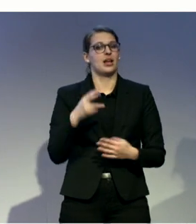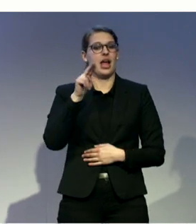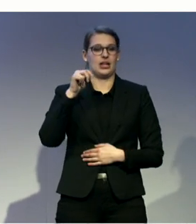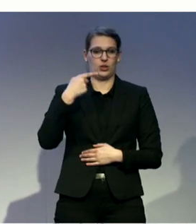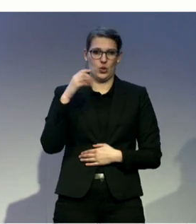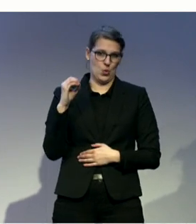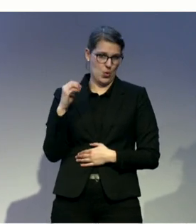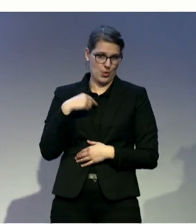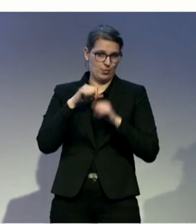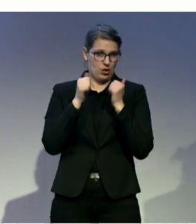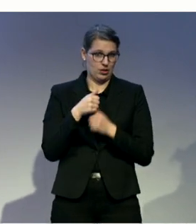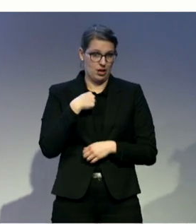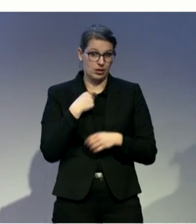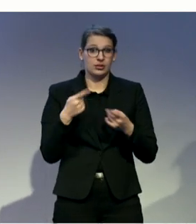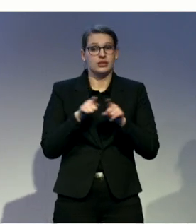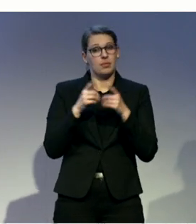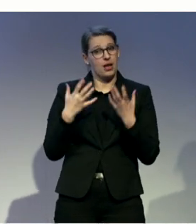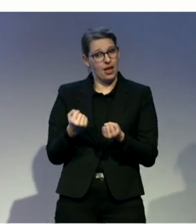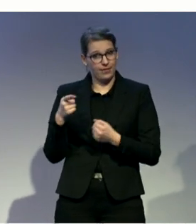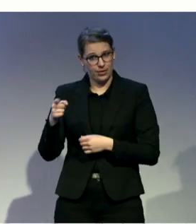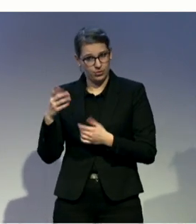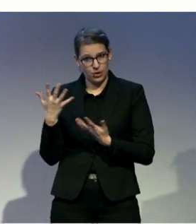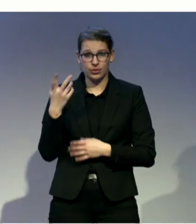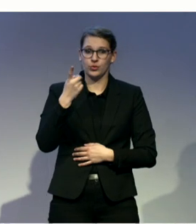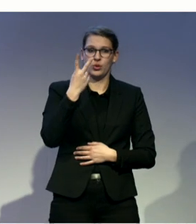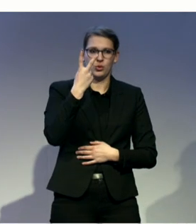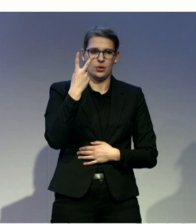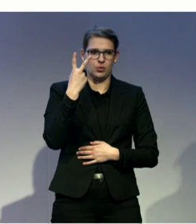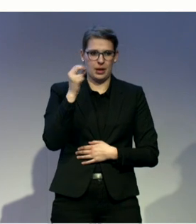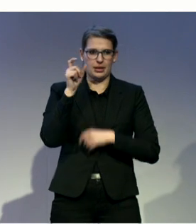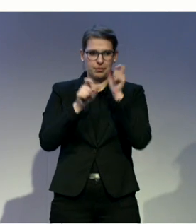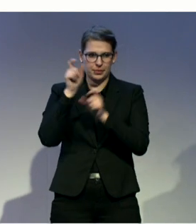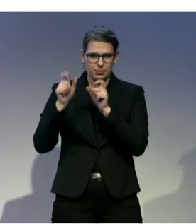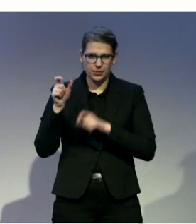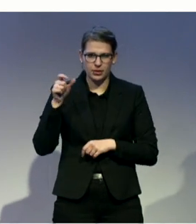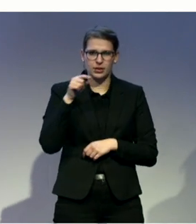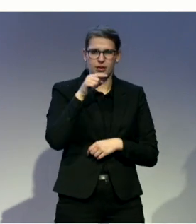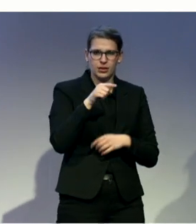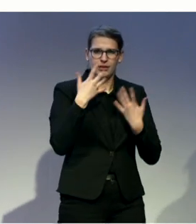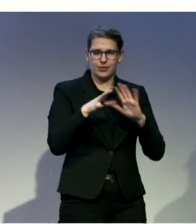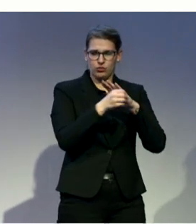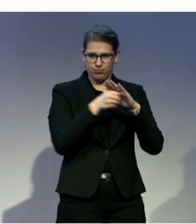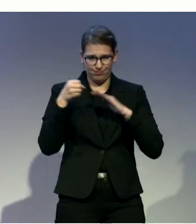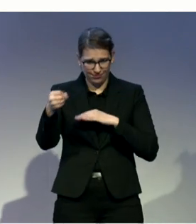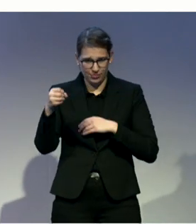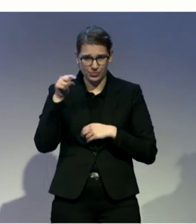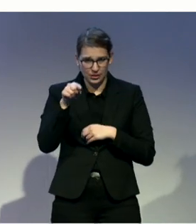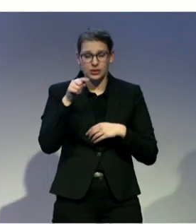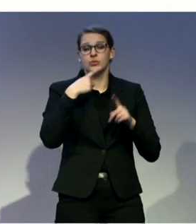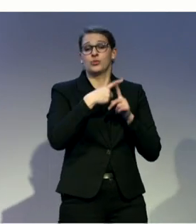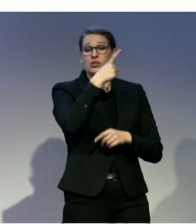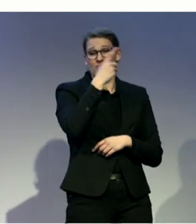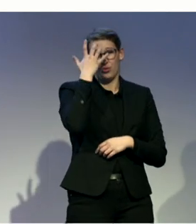institution 20 beneficiaries. And then third step, government opened mini residential institution just for